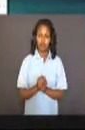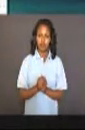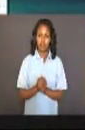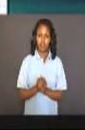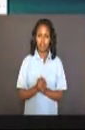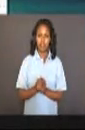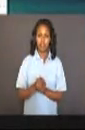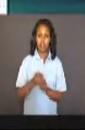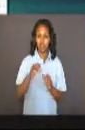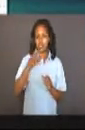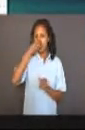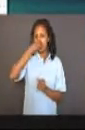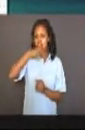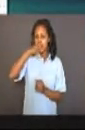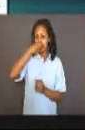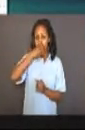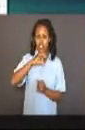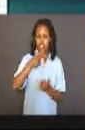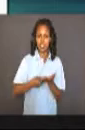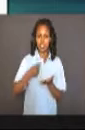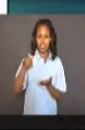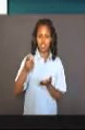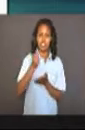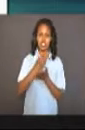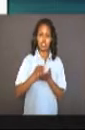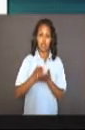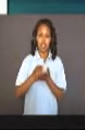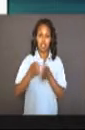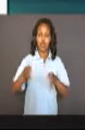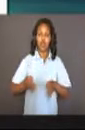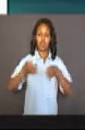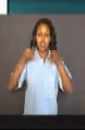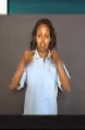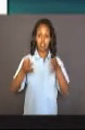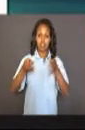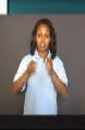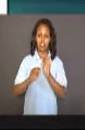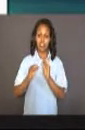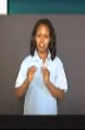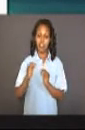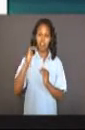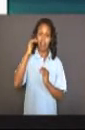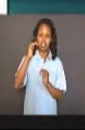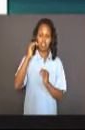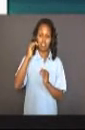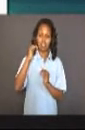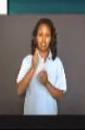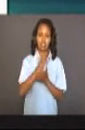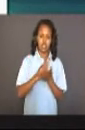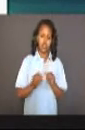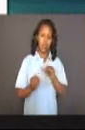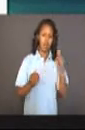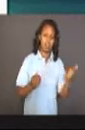As the temperature of these semiconductors rises, some of